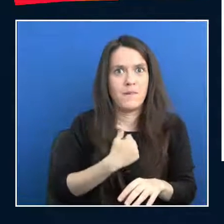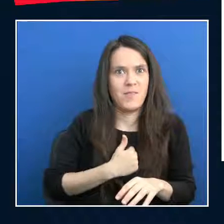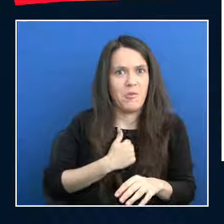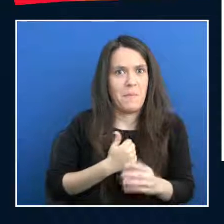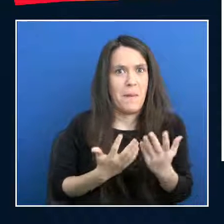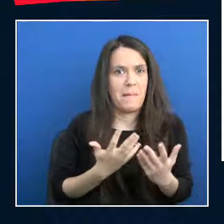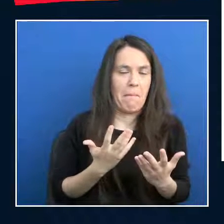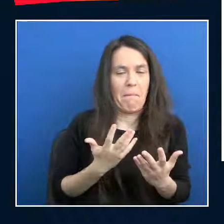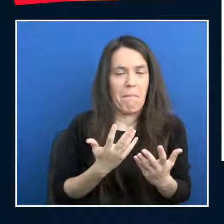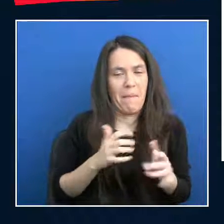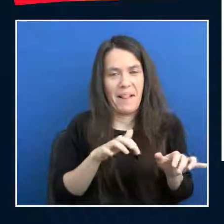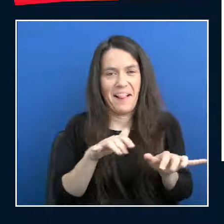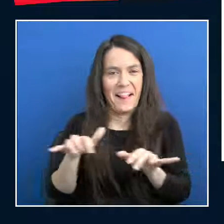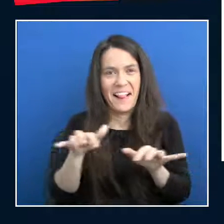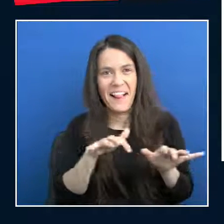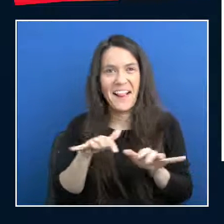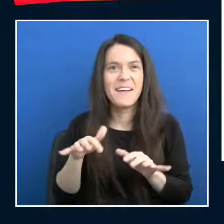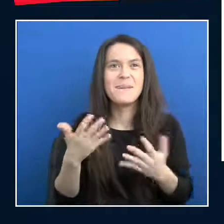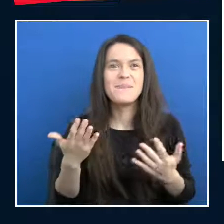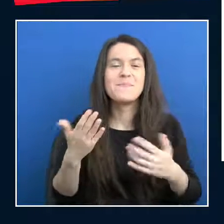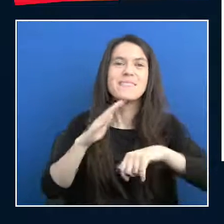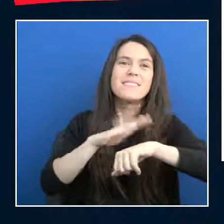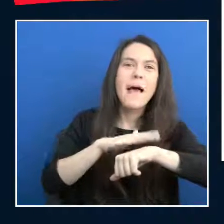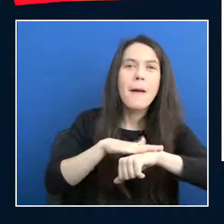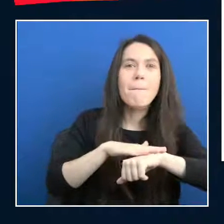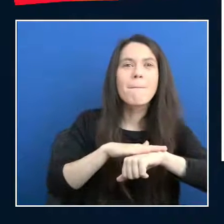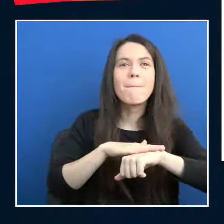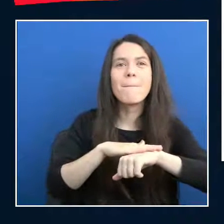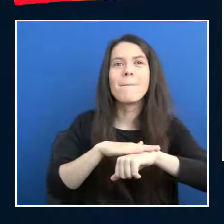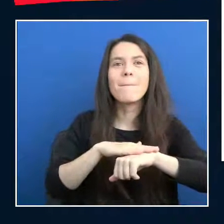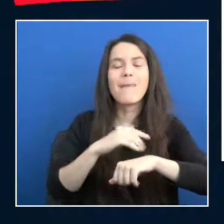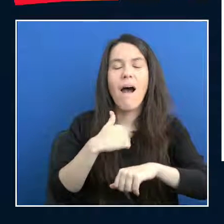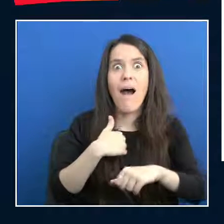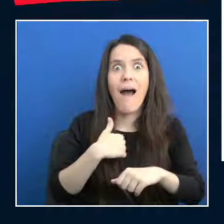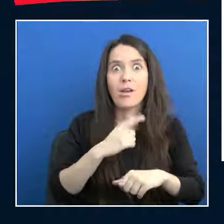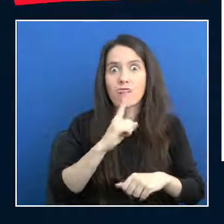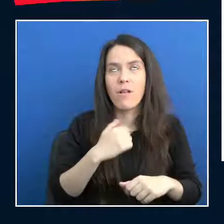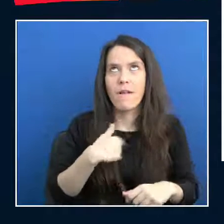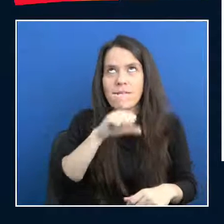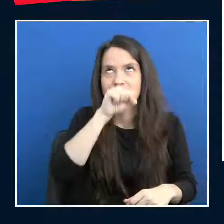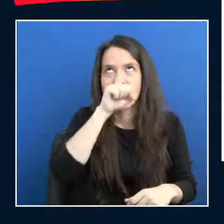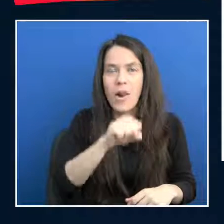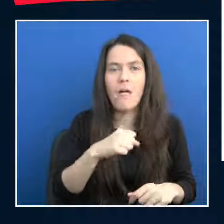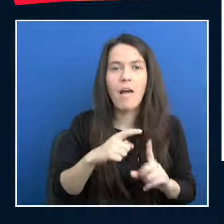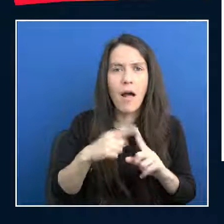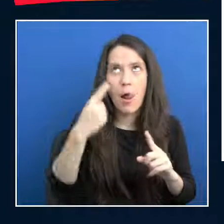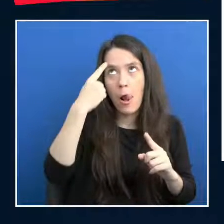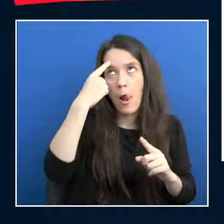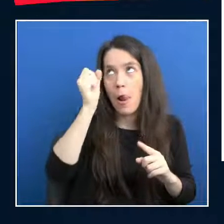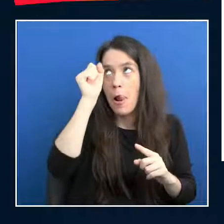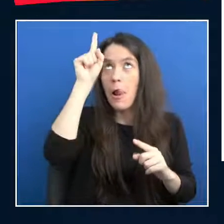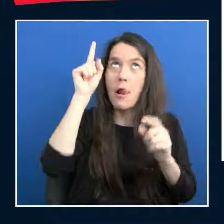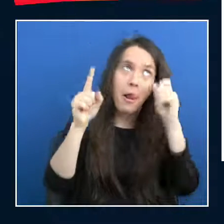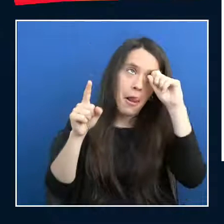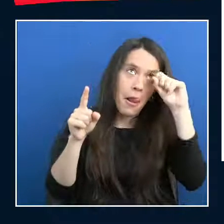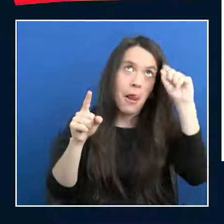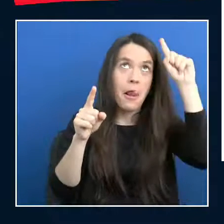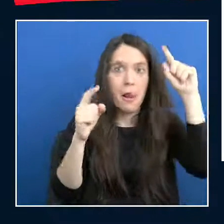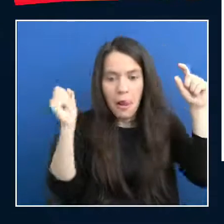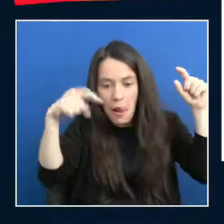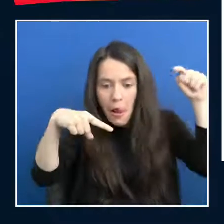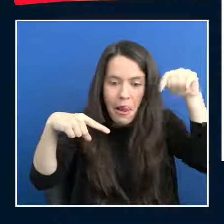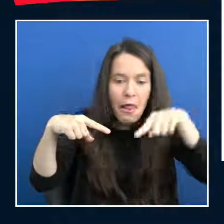have the time, or how do you say, I love experimenting. So I just can't have everything on my machine. And I love